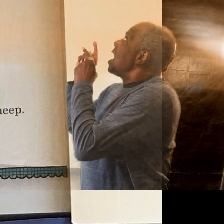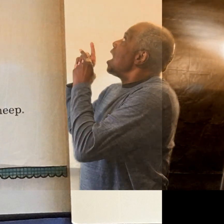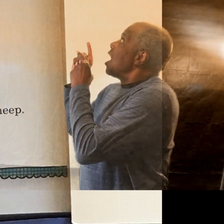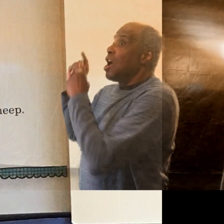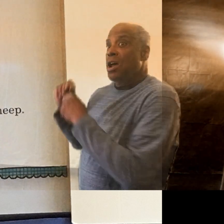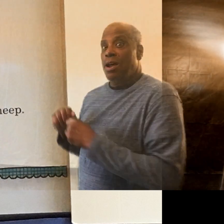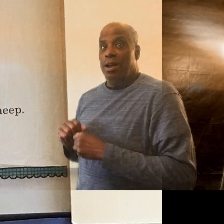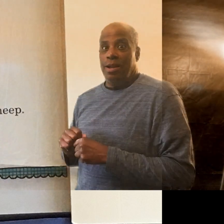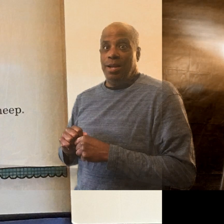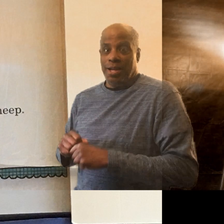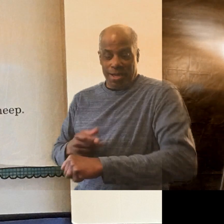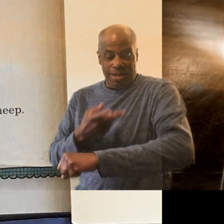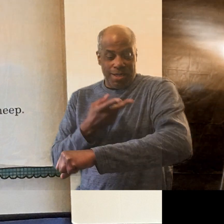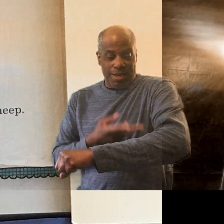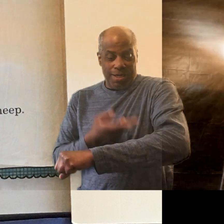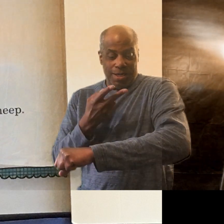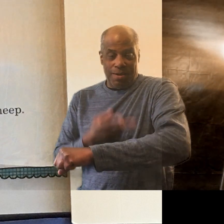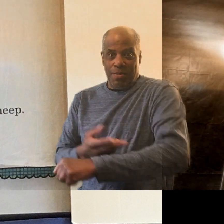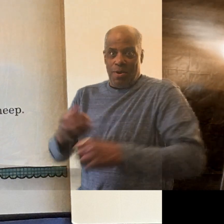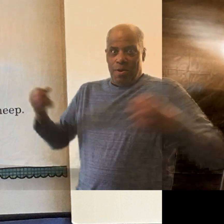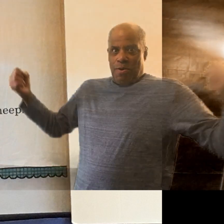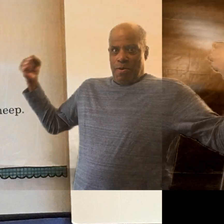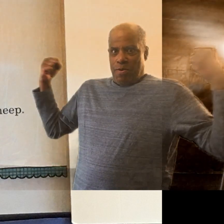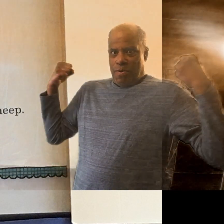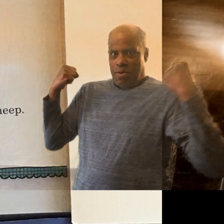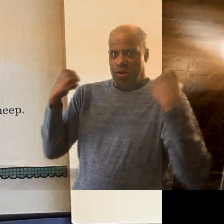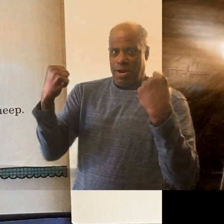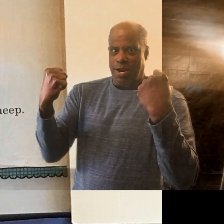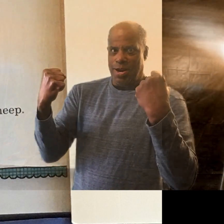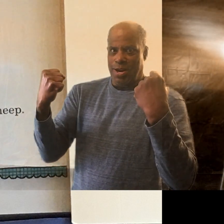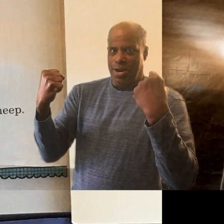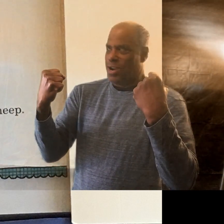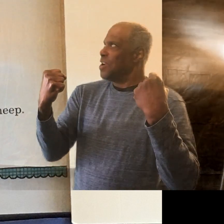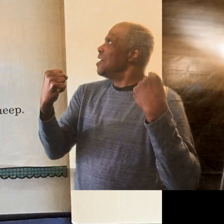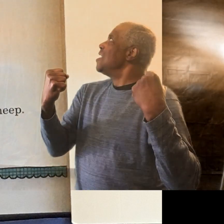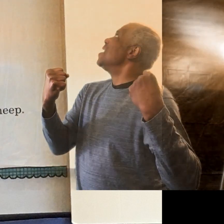And here is the brave sheep.